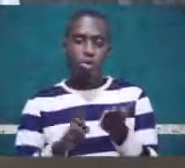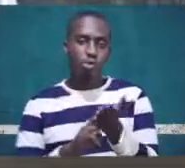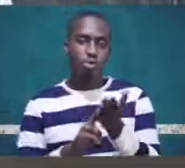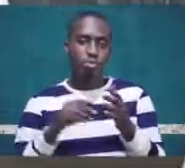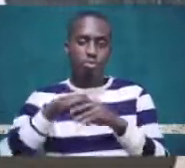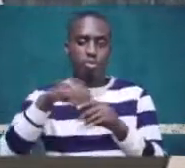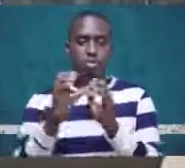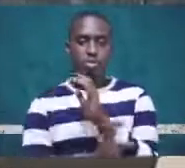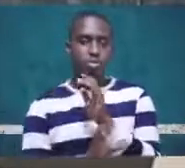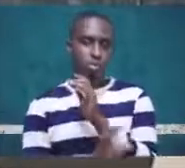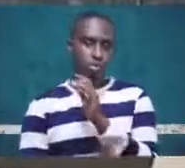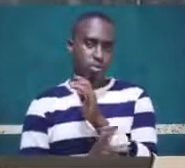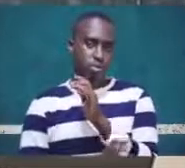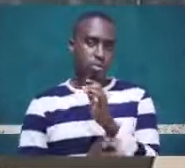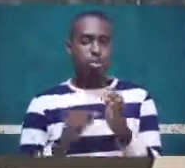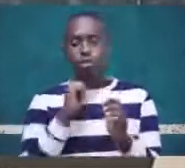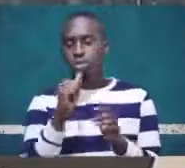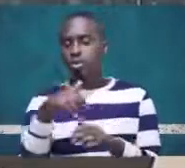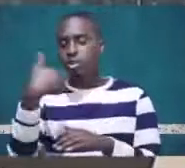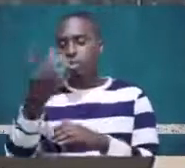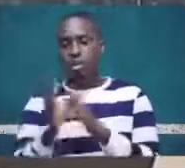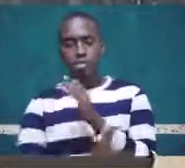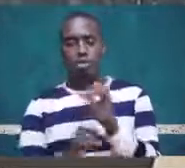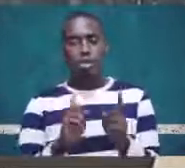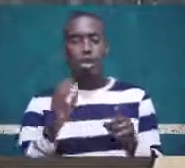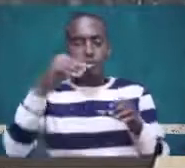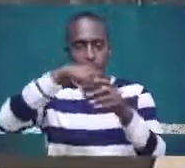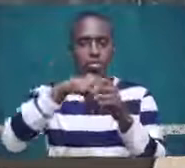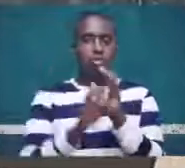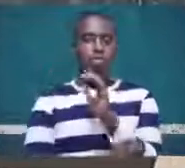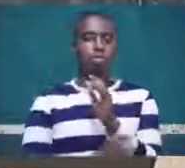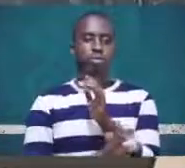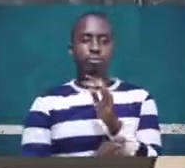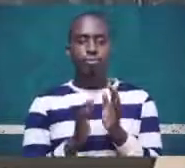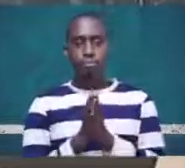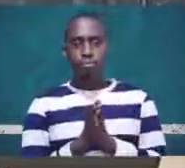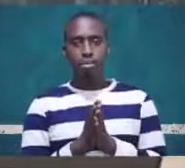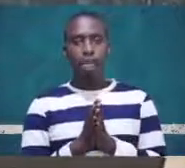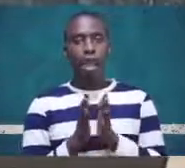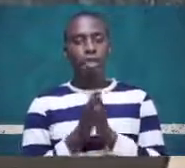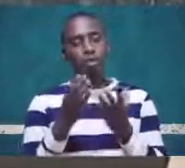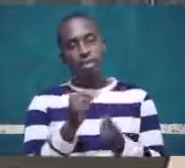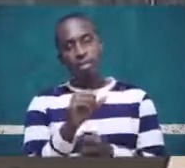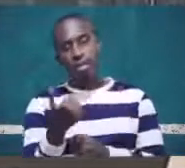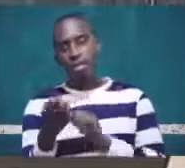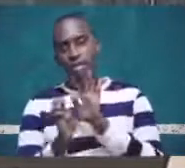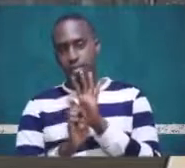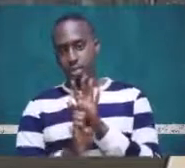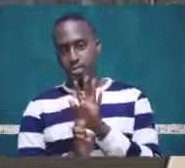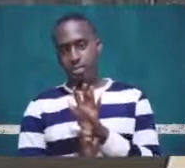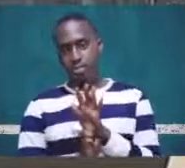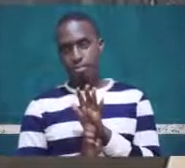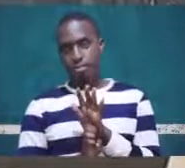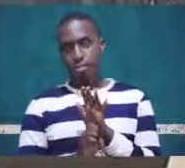the country, not outside the country, inside the country, within the country. And we have also another example under